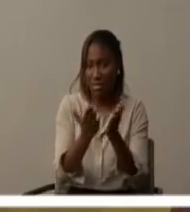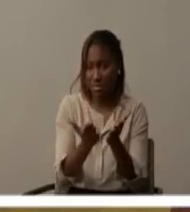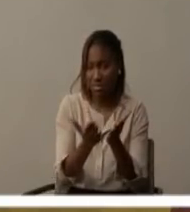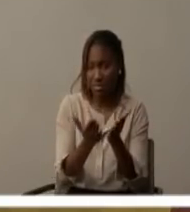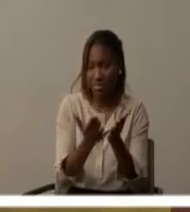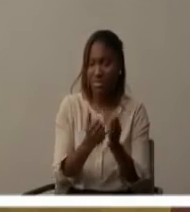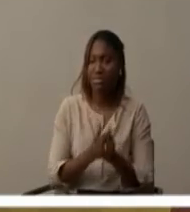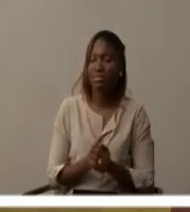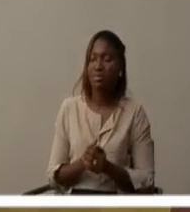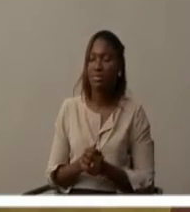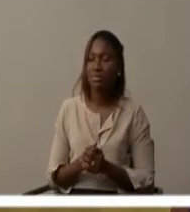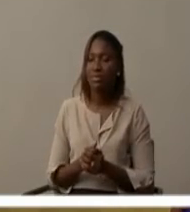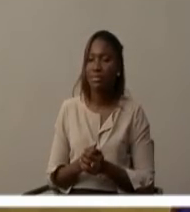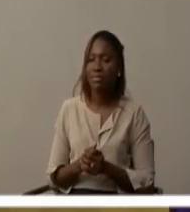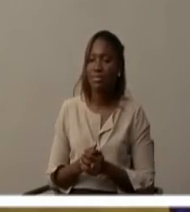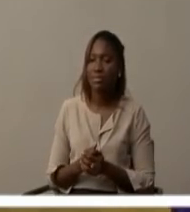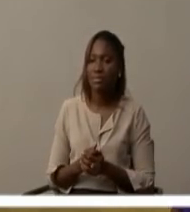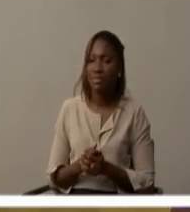the human level